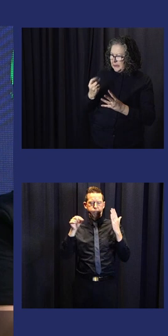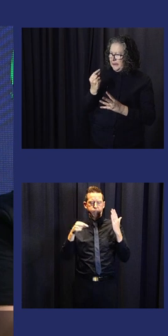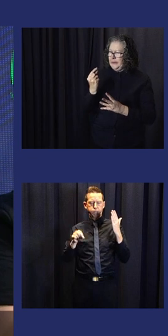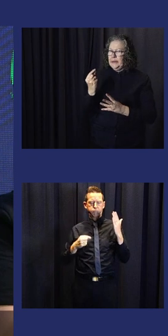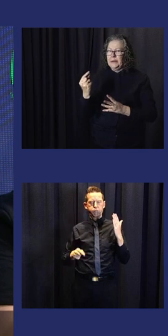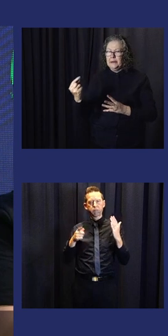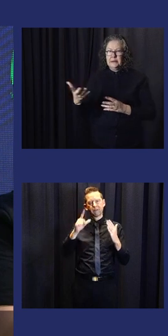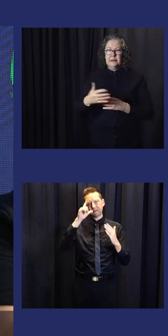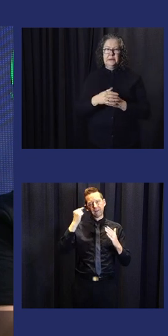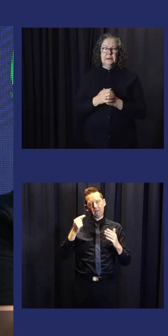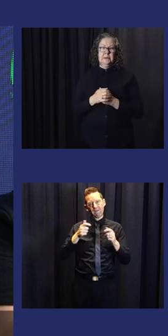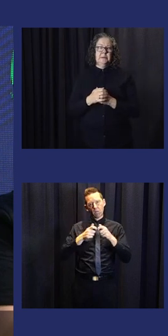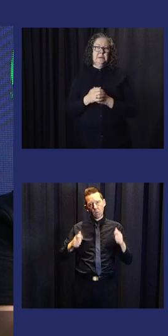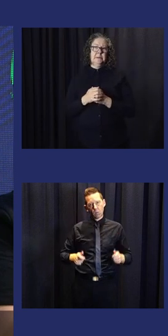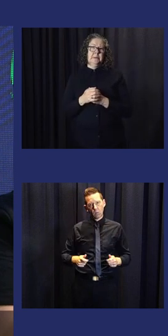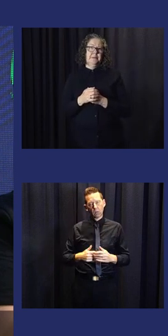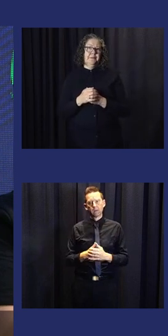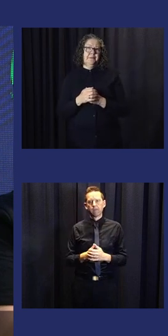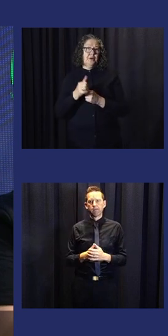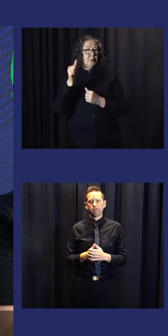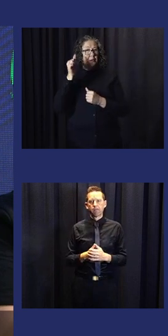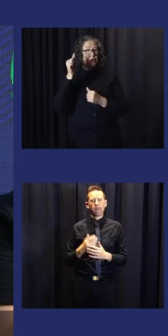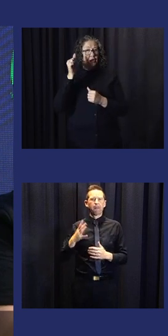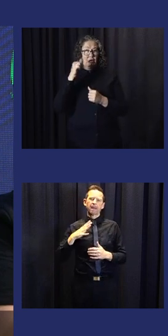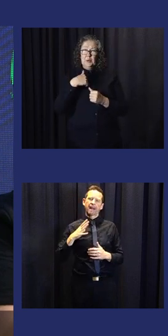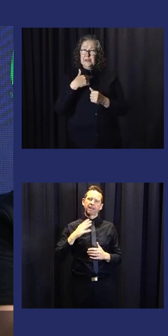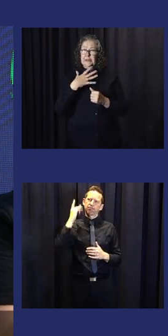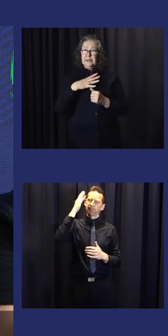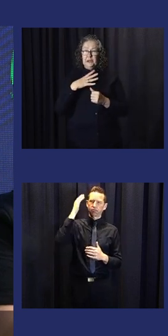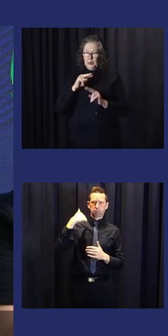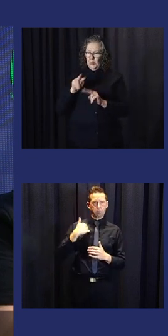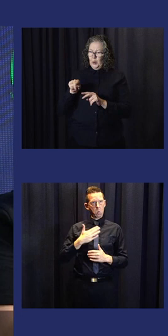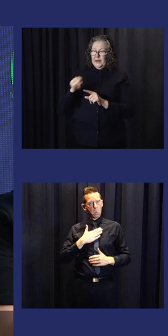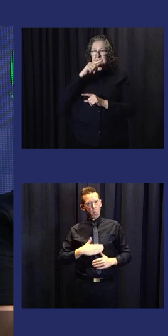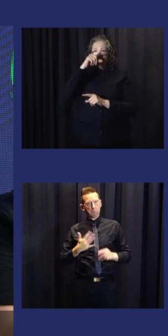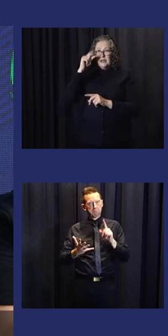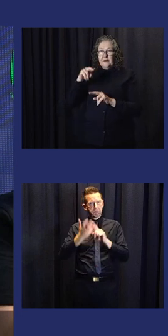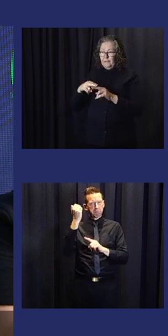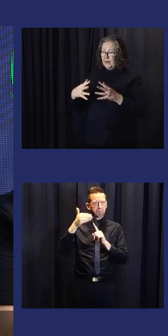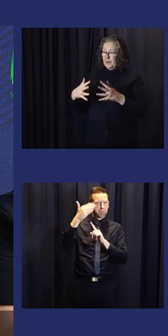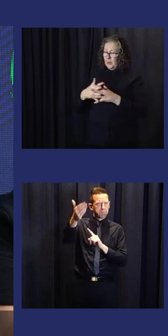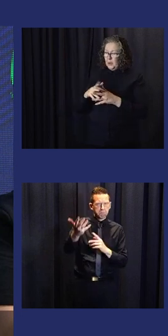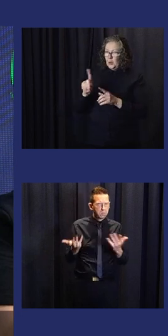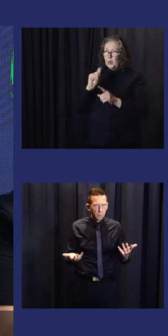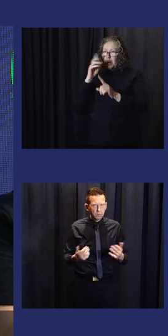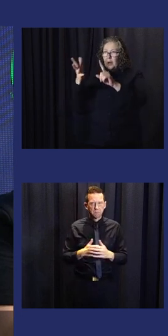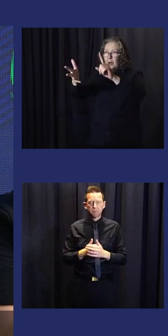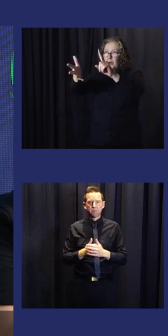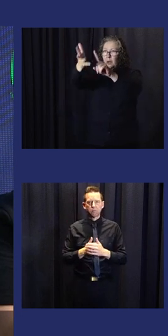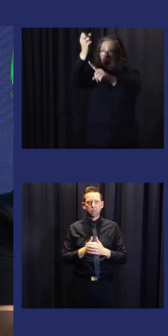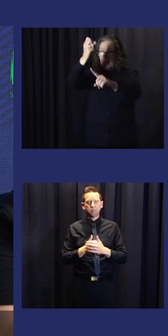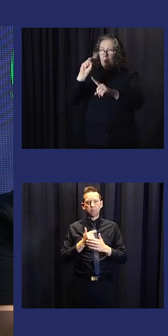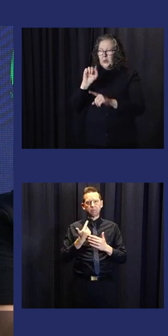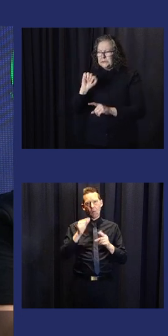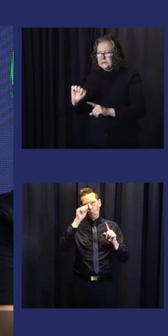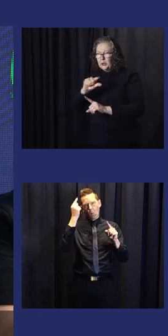have discussed, we need to look at the outcome of the Sendai framework, the goal of the Sendai framework, the